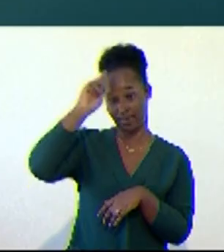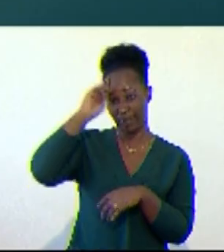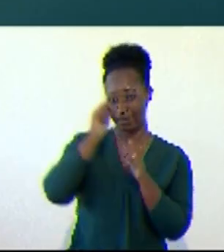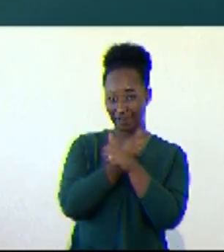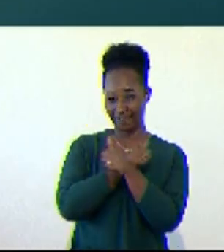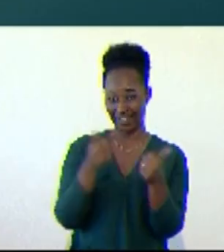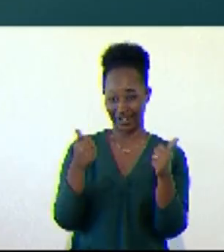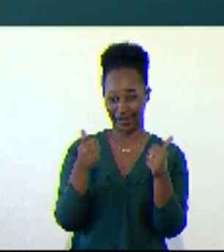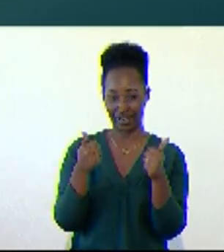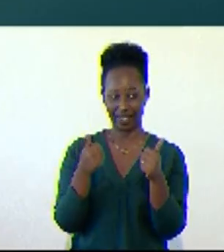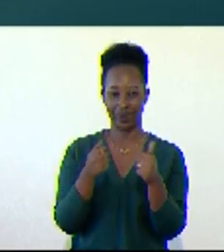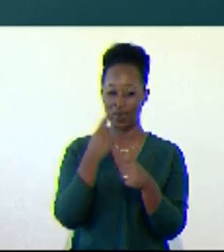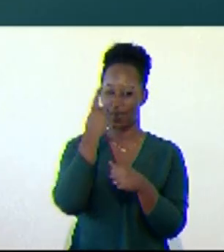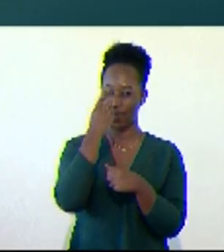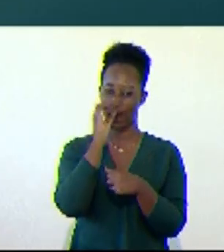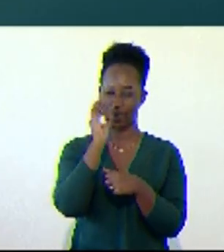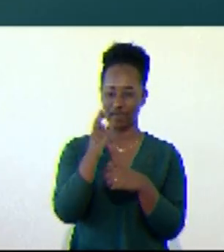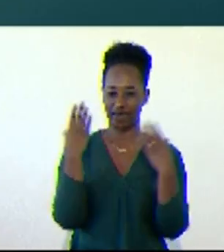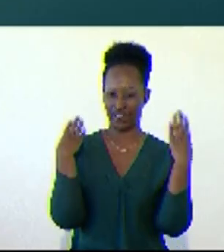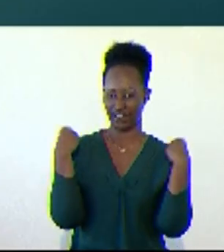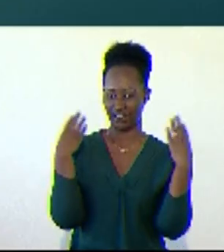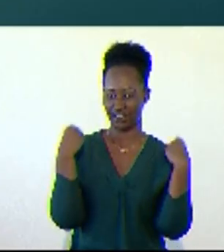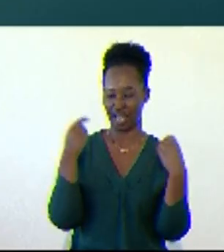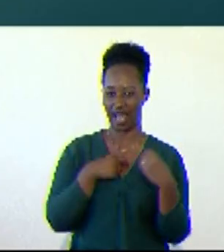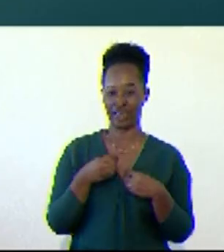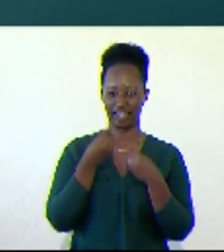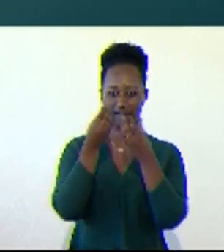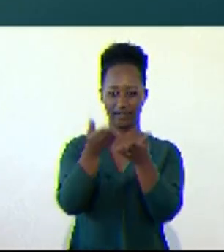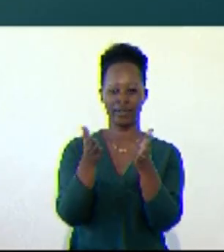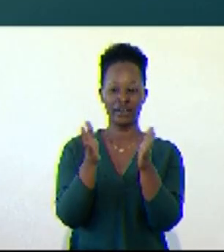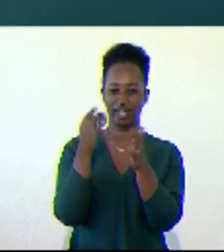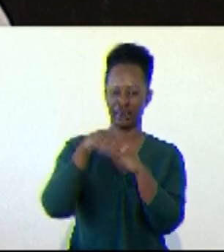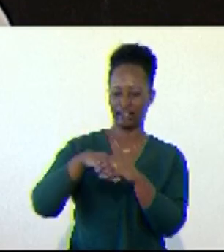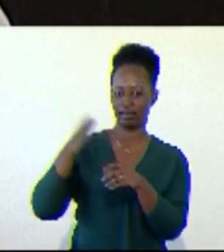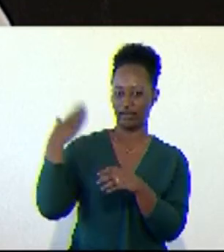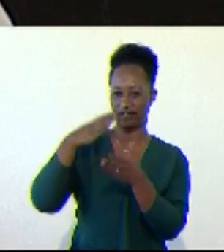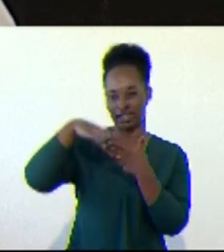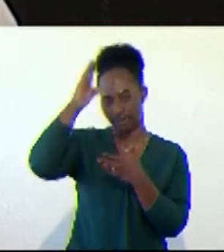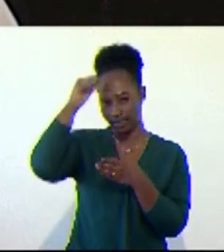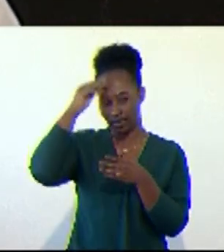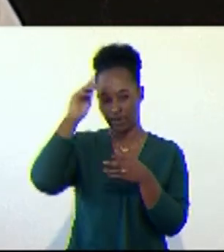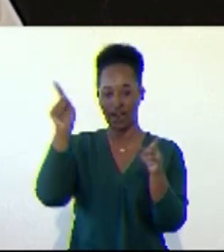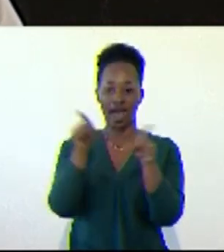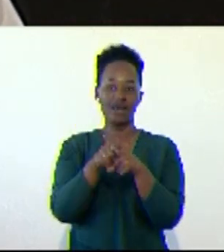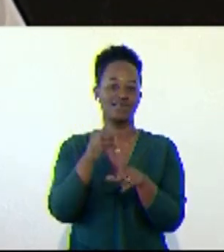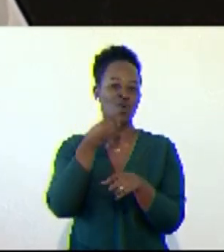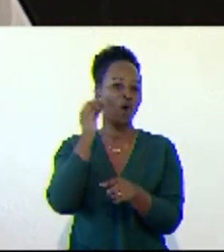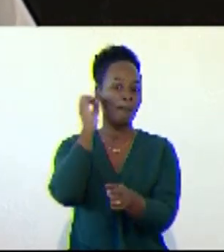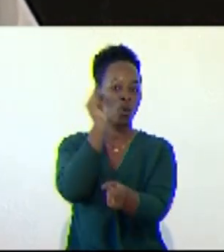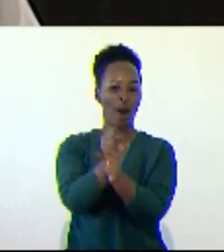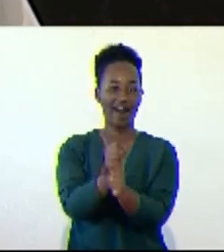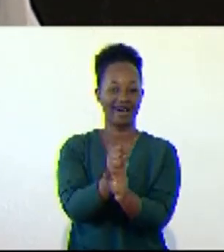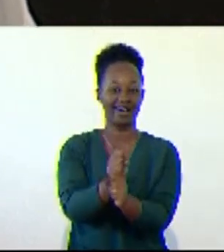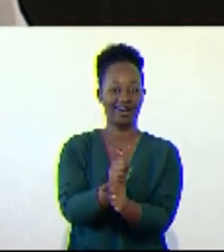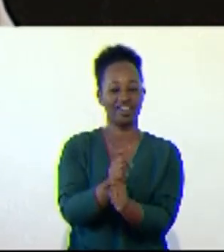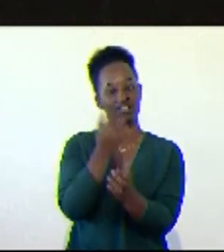well. It is one of the exercises I gave you in the previous lesson as a homework. So